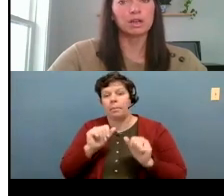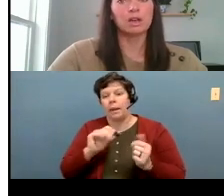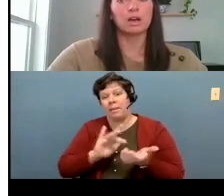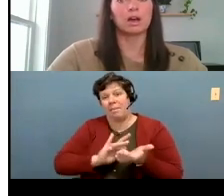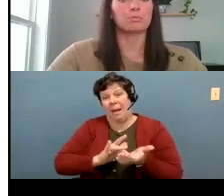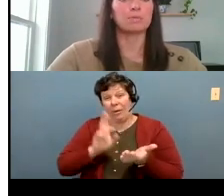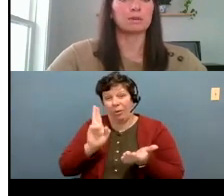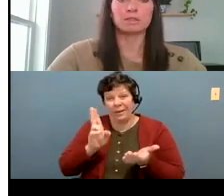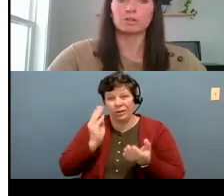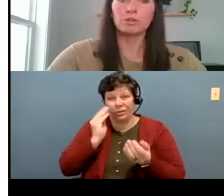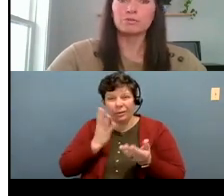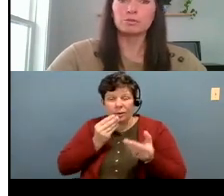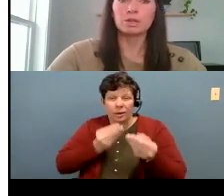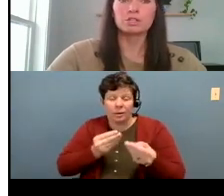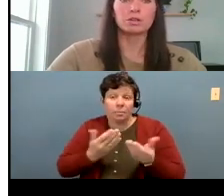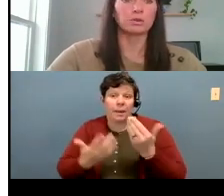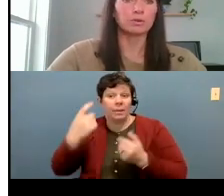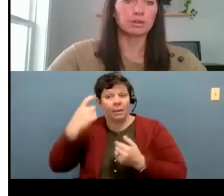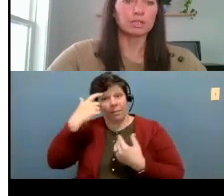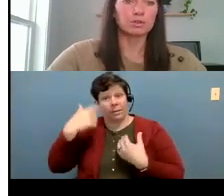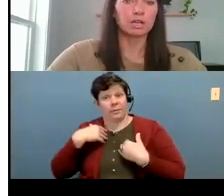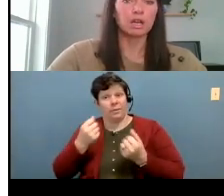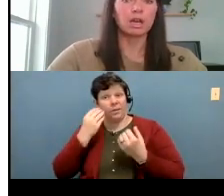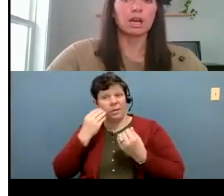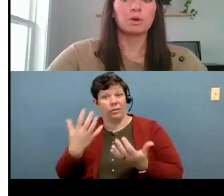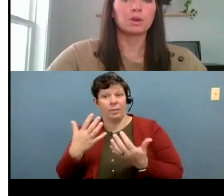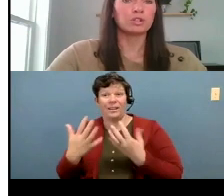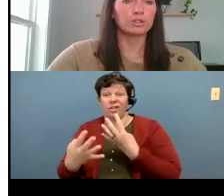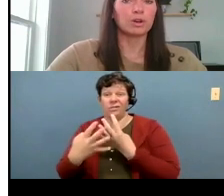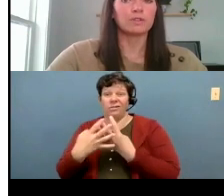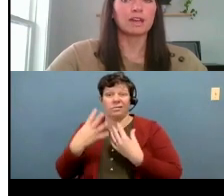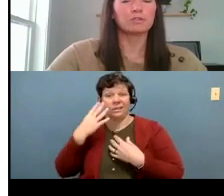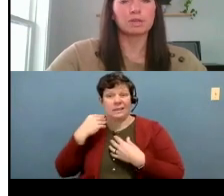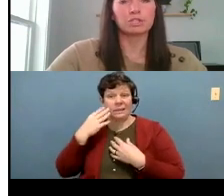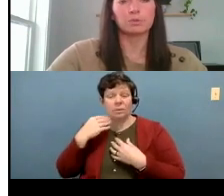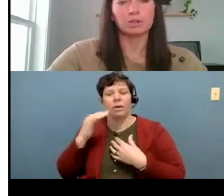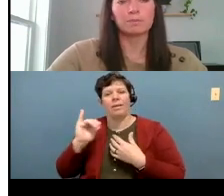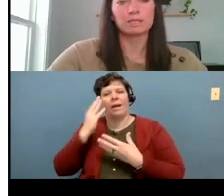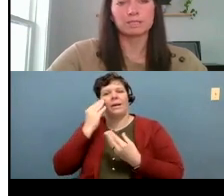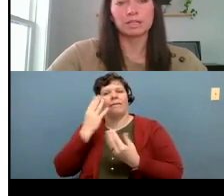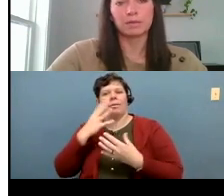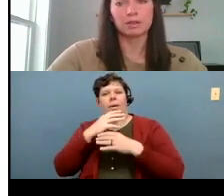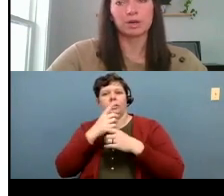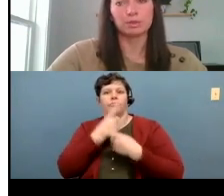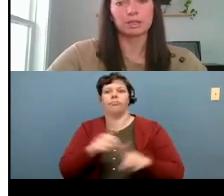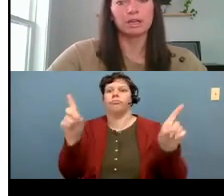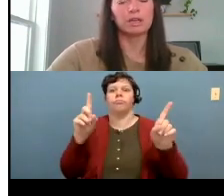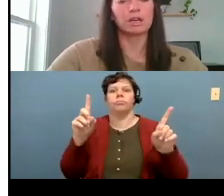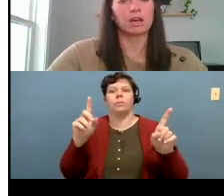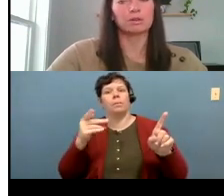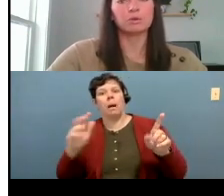history, maybe mental health information or criminal history. And I want you to know that that information will not be seen by the